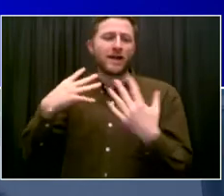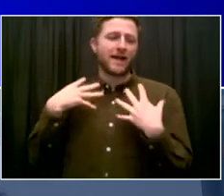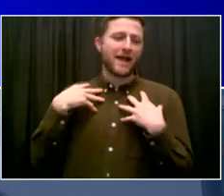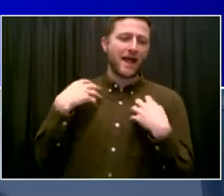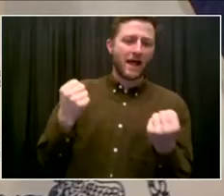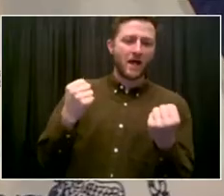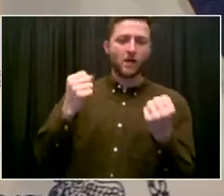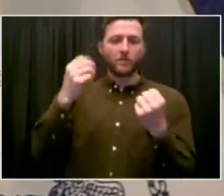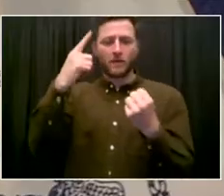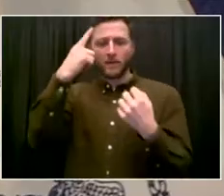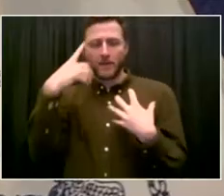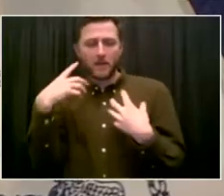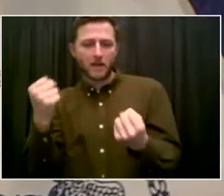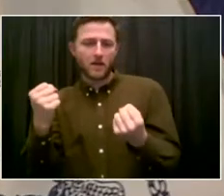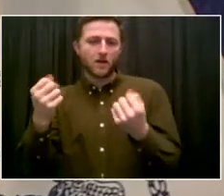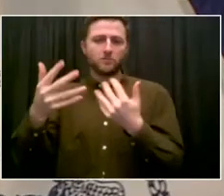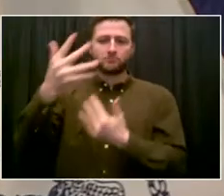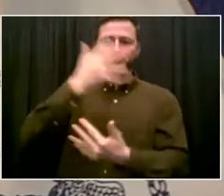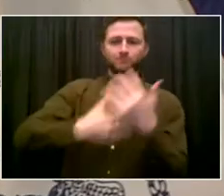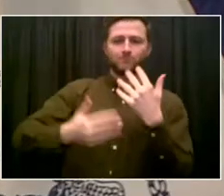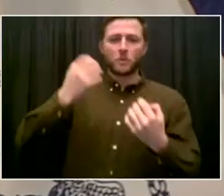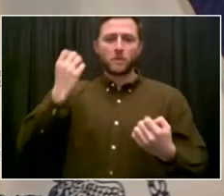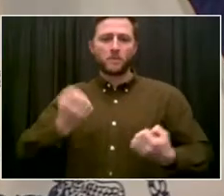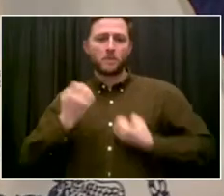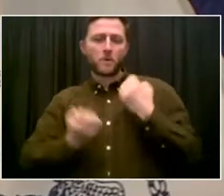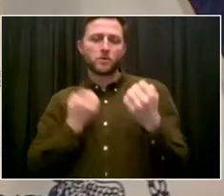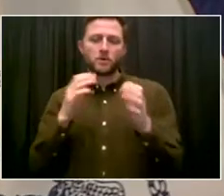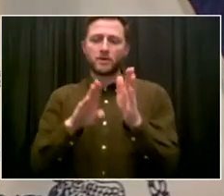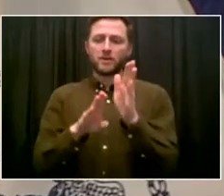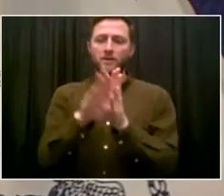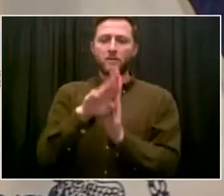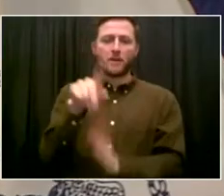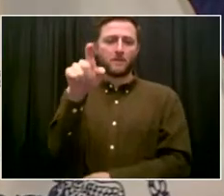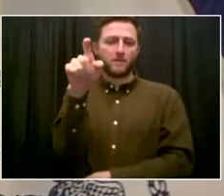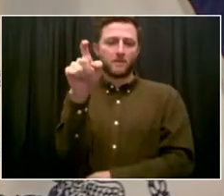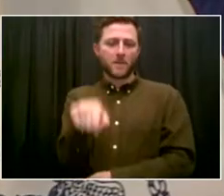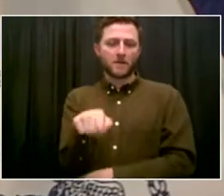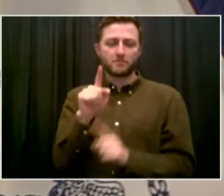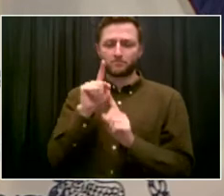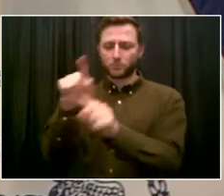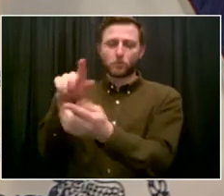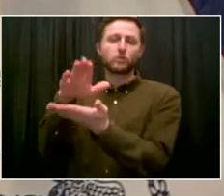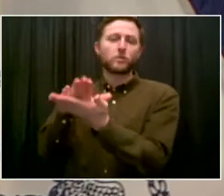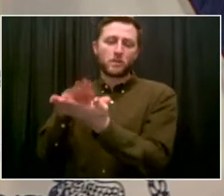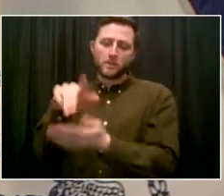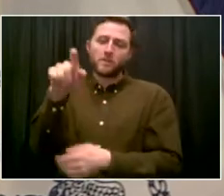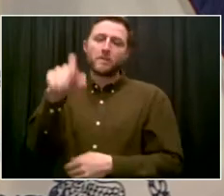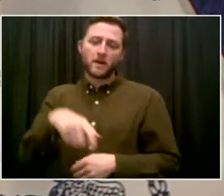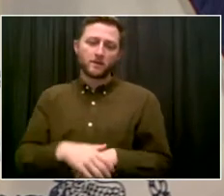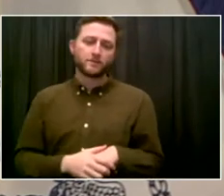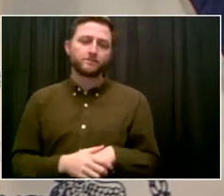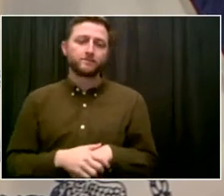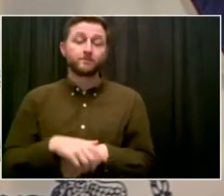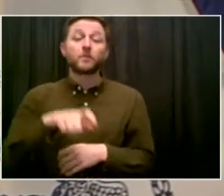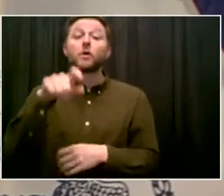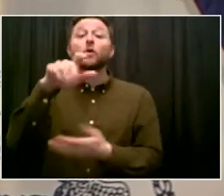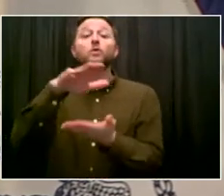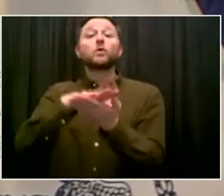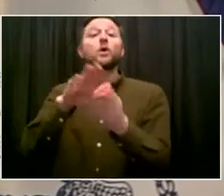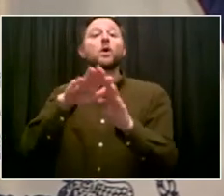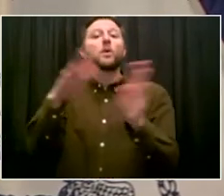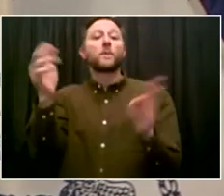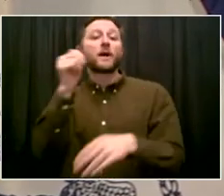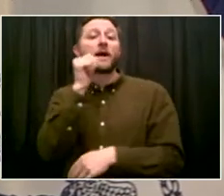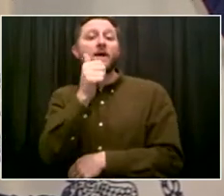we are moving every day to make sure our schools remain safe. We have been working very closely with the